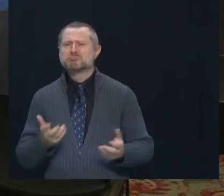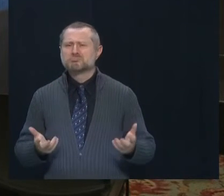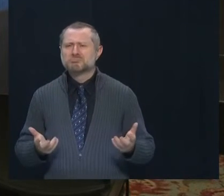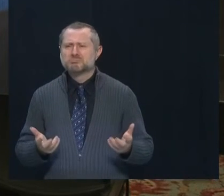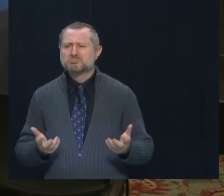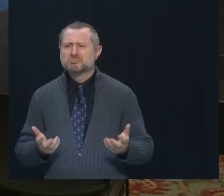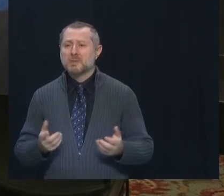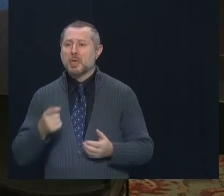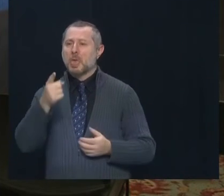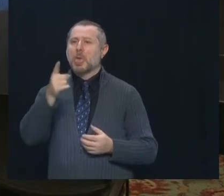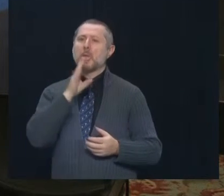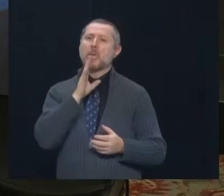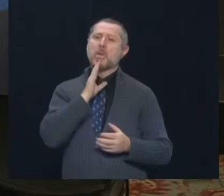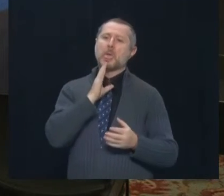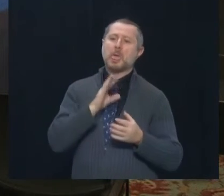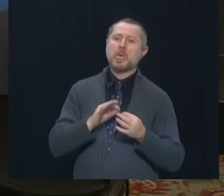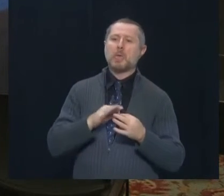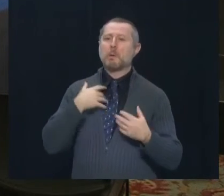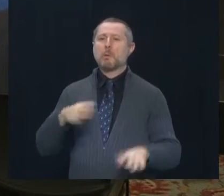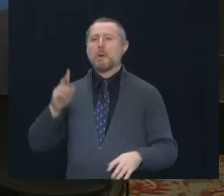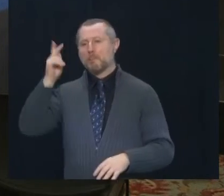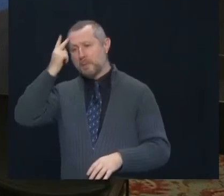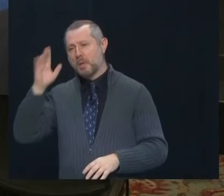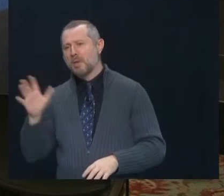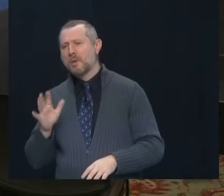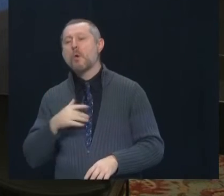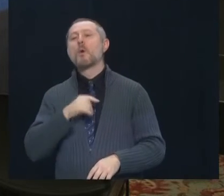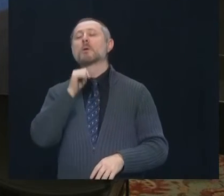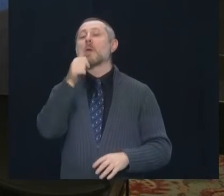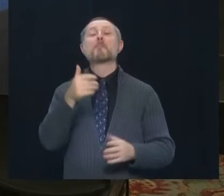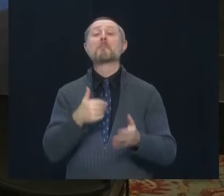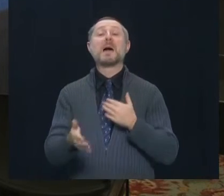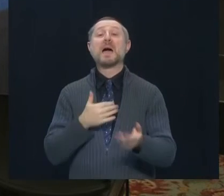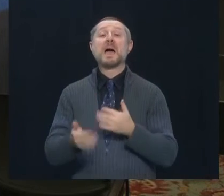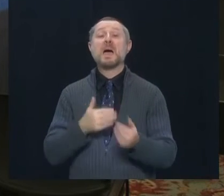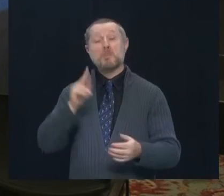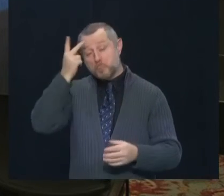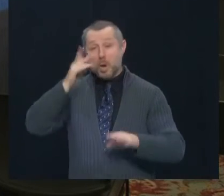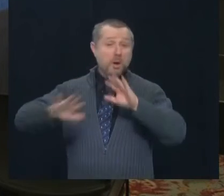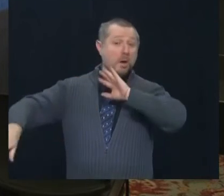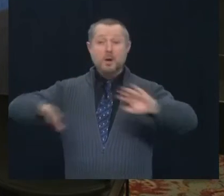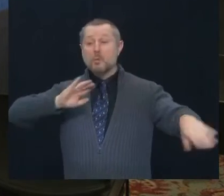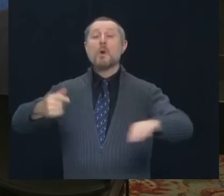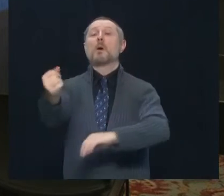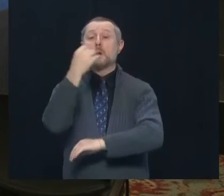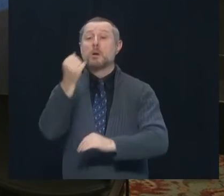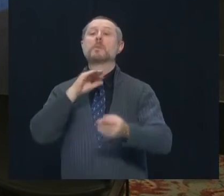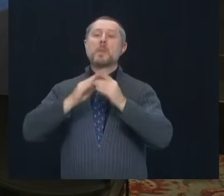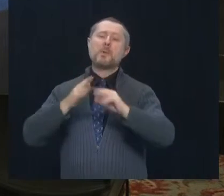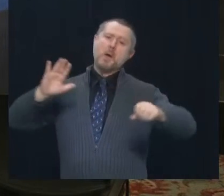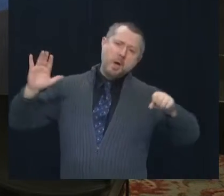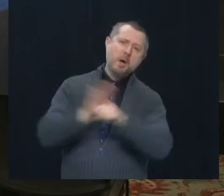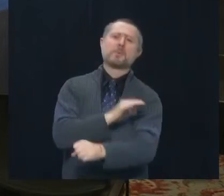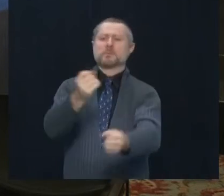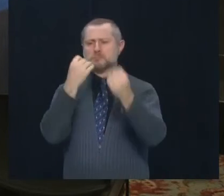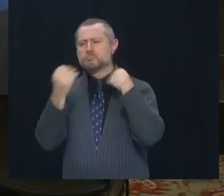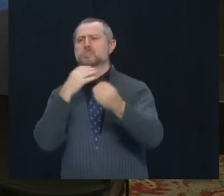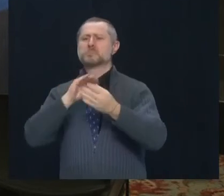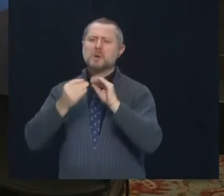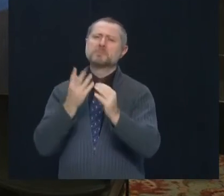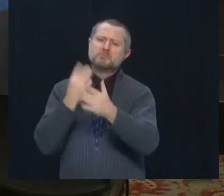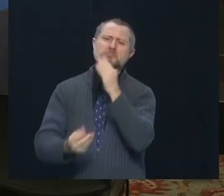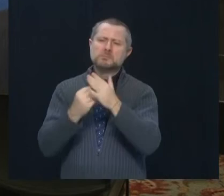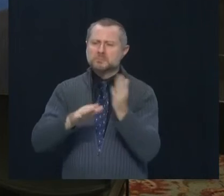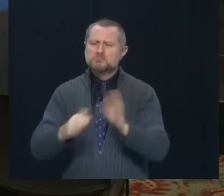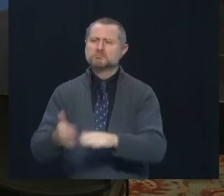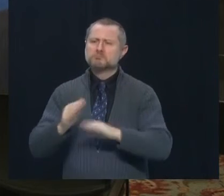a political thing. Why not just say who cares about the politics? Just update us on this on a regular basis and let us know where you're at